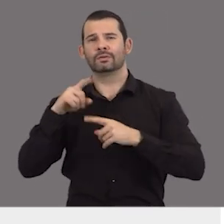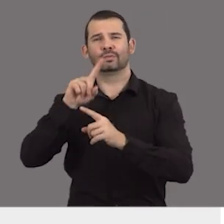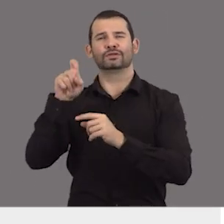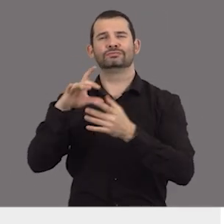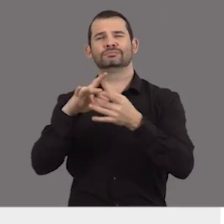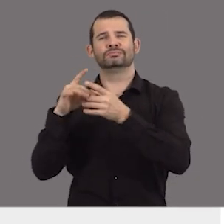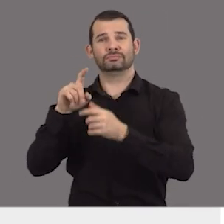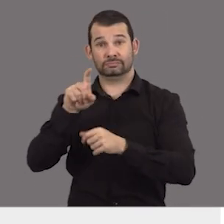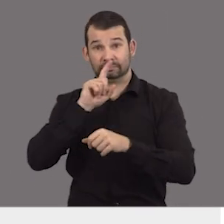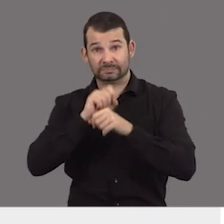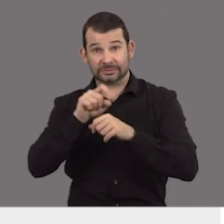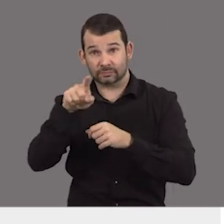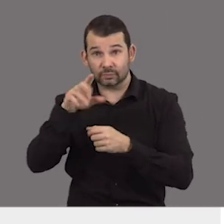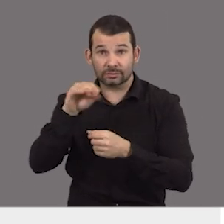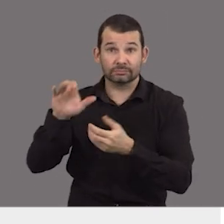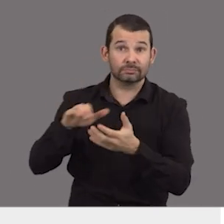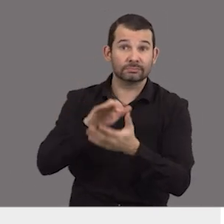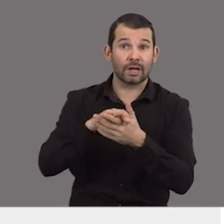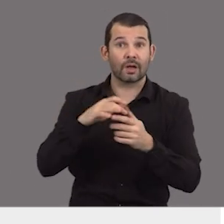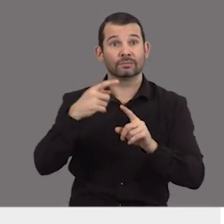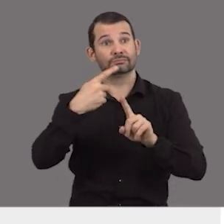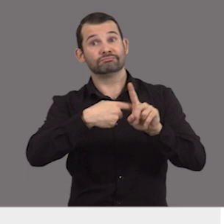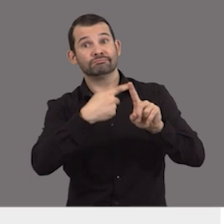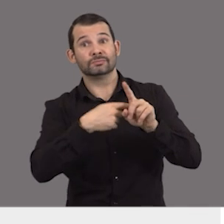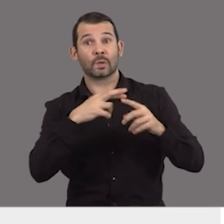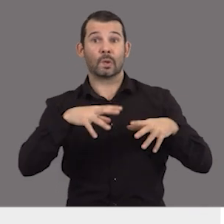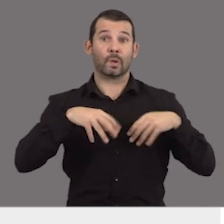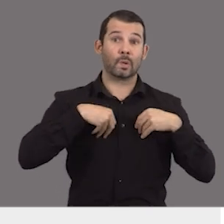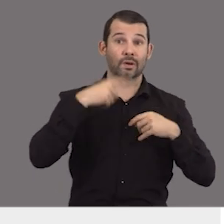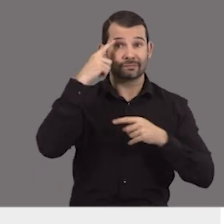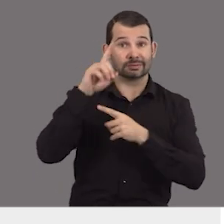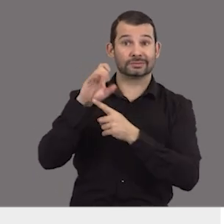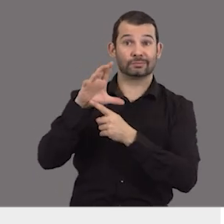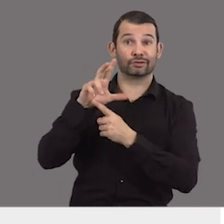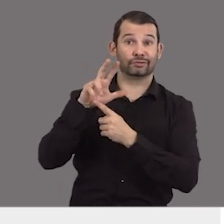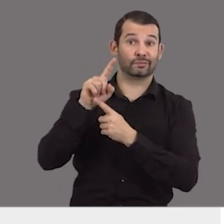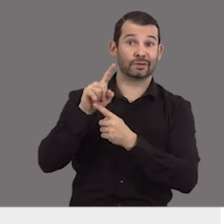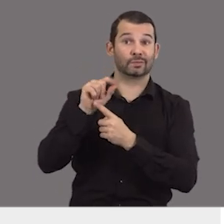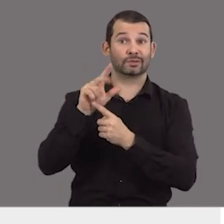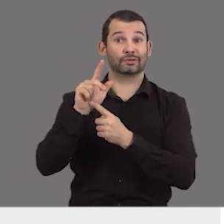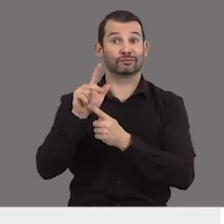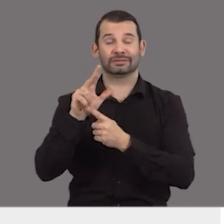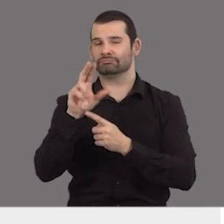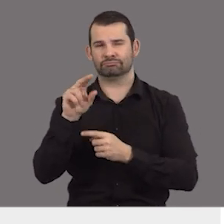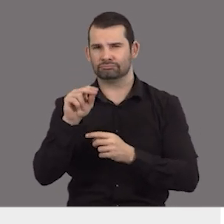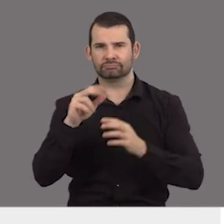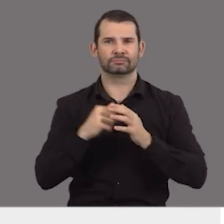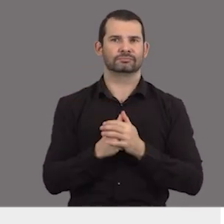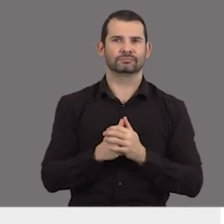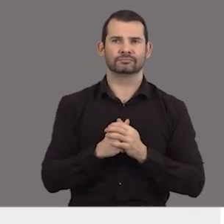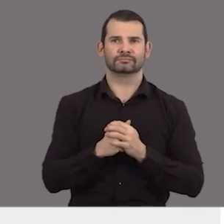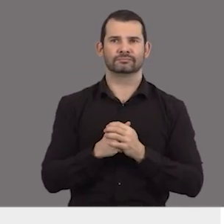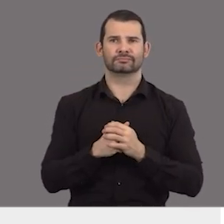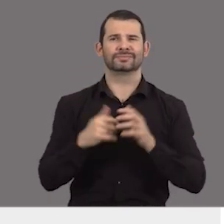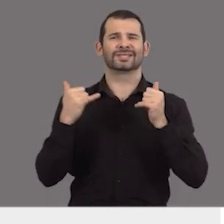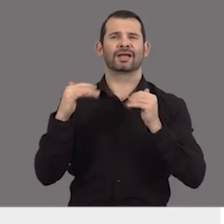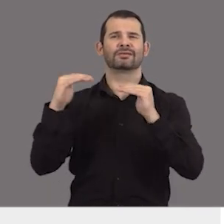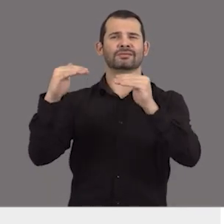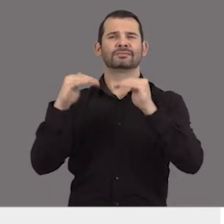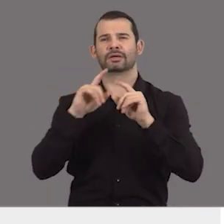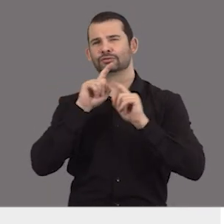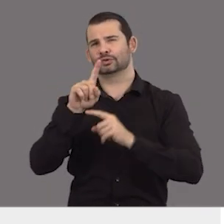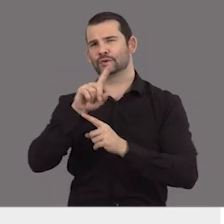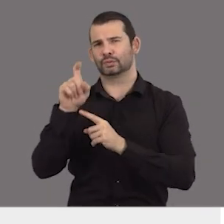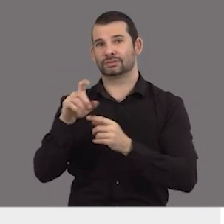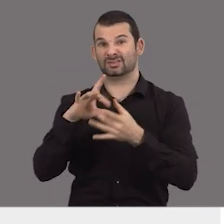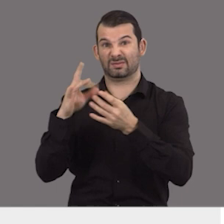question, were you or your spouse tenants or owners on December 31st, 2023? Now, let's answer